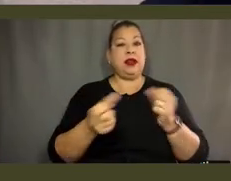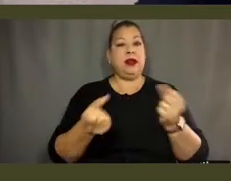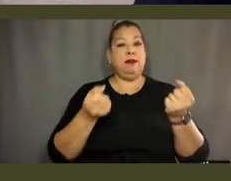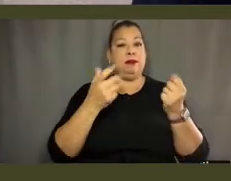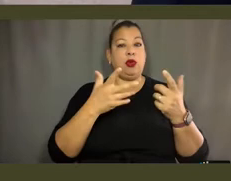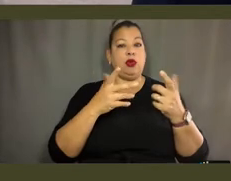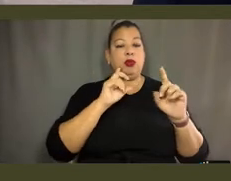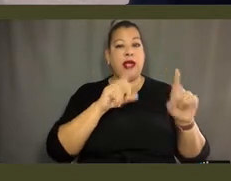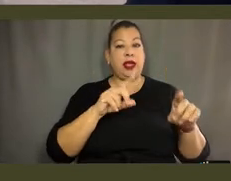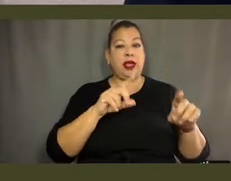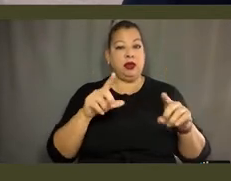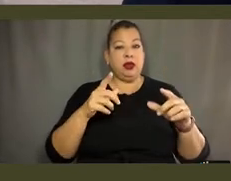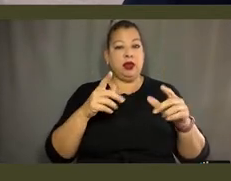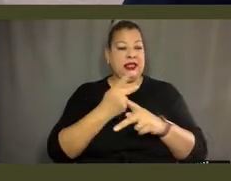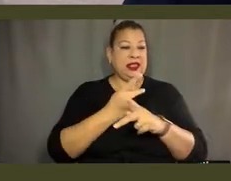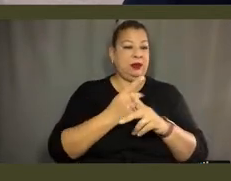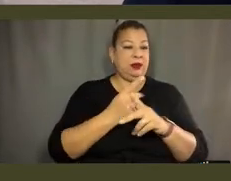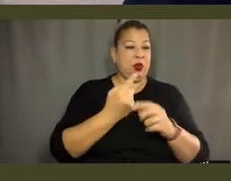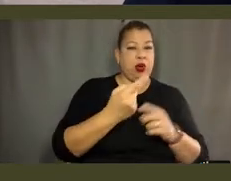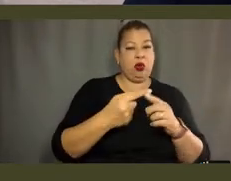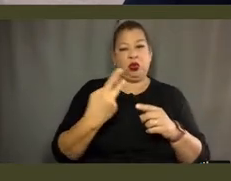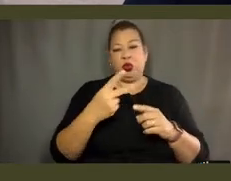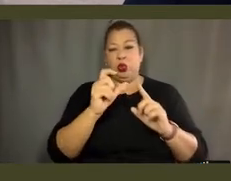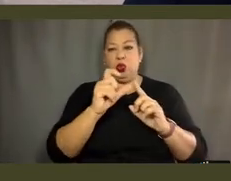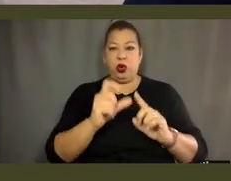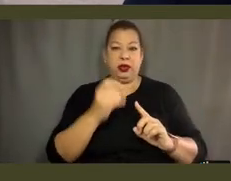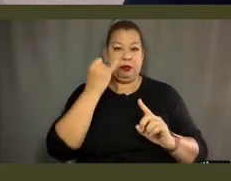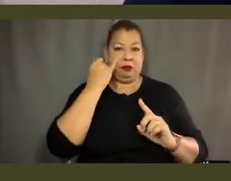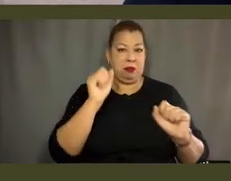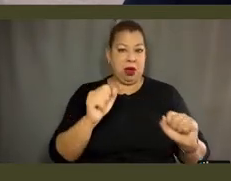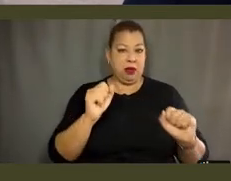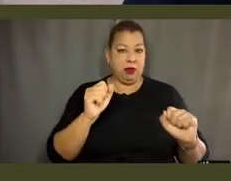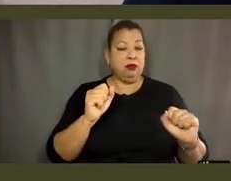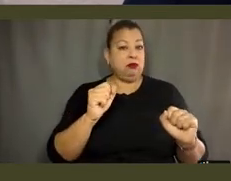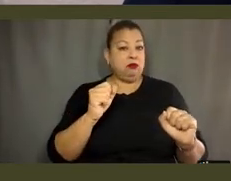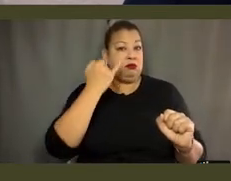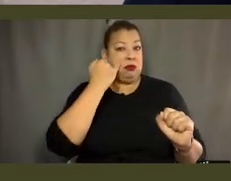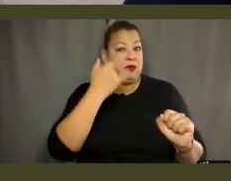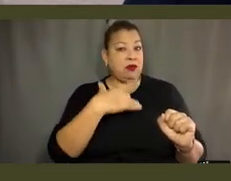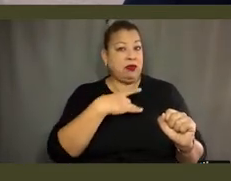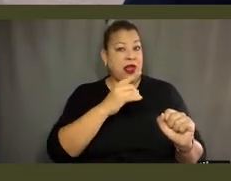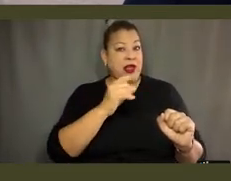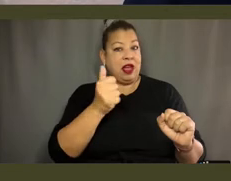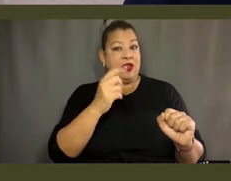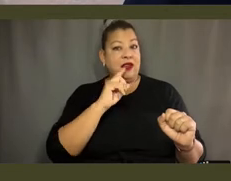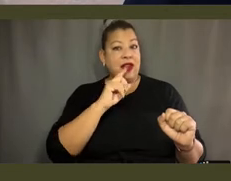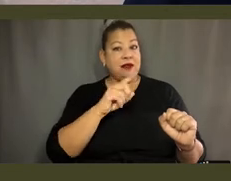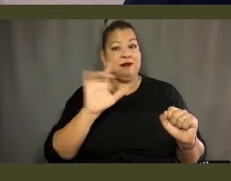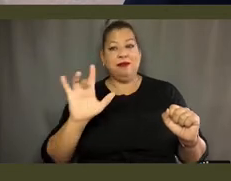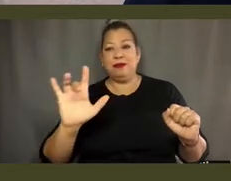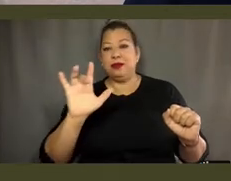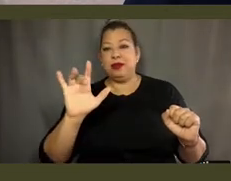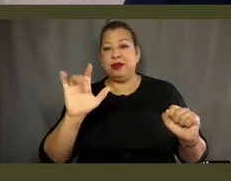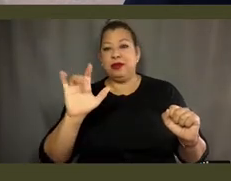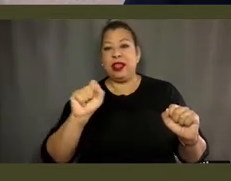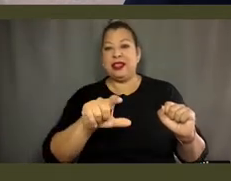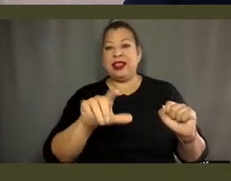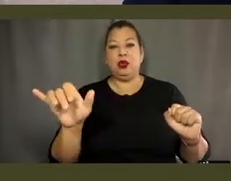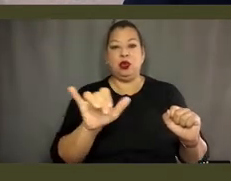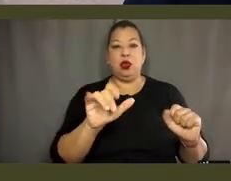them to one or two words if you can. And if you like the answer someone else has sent in, you can send it in as well, and the word will get